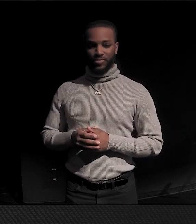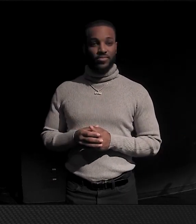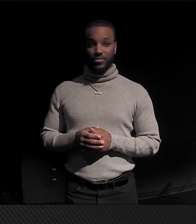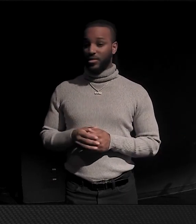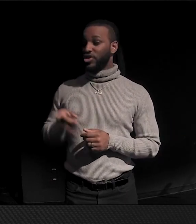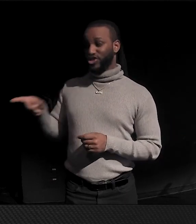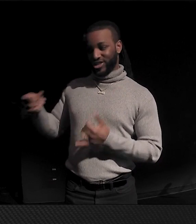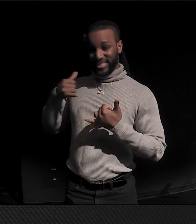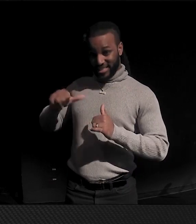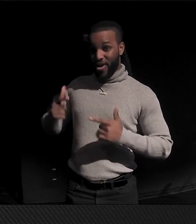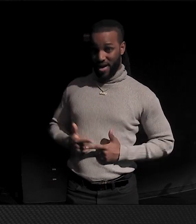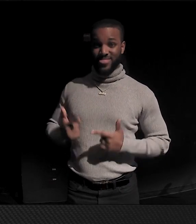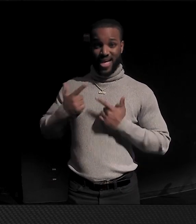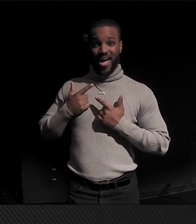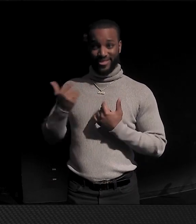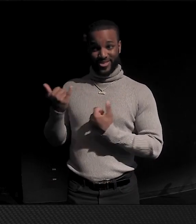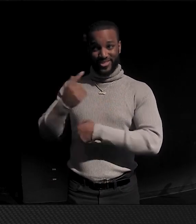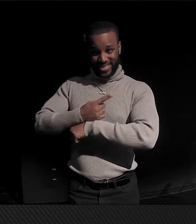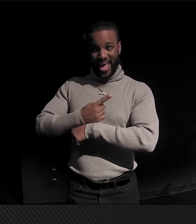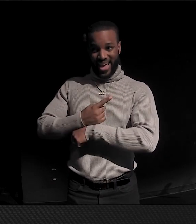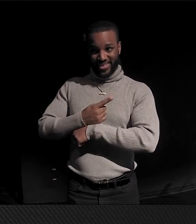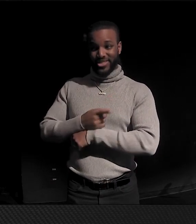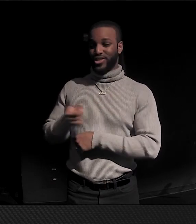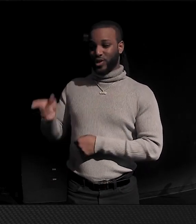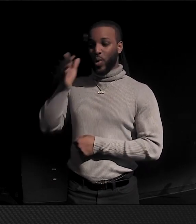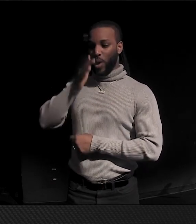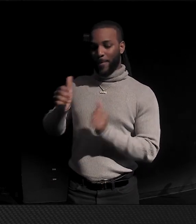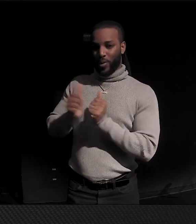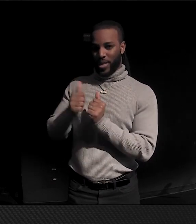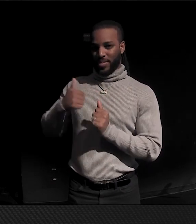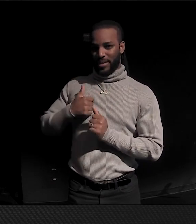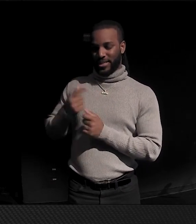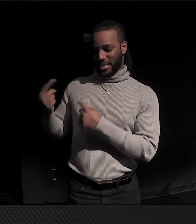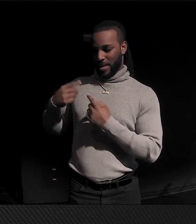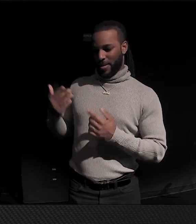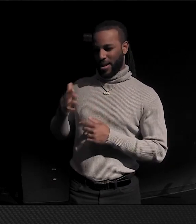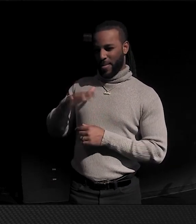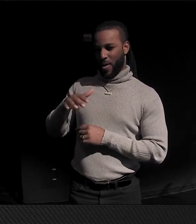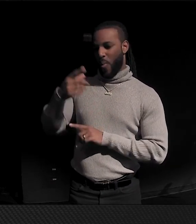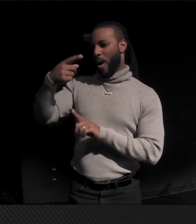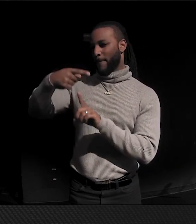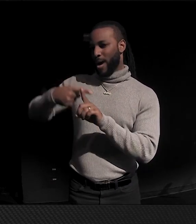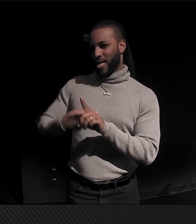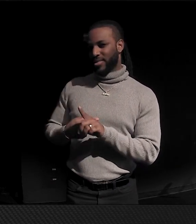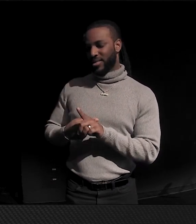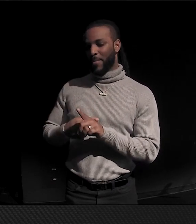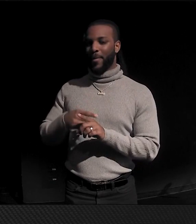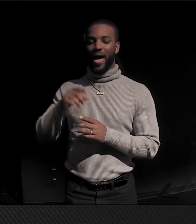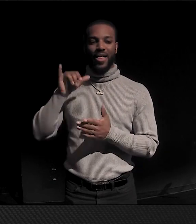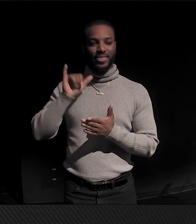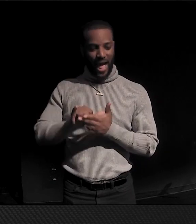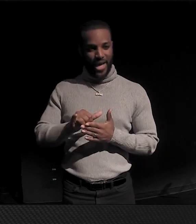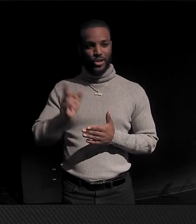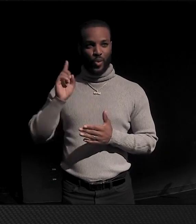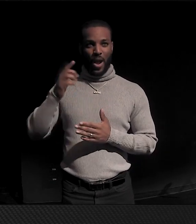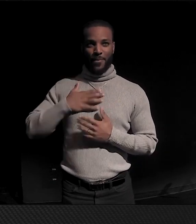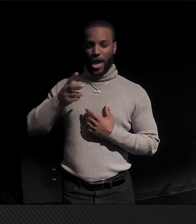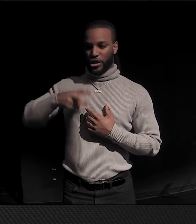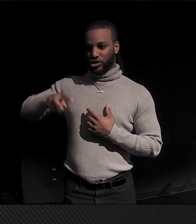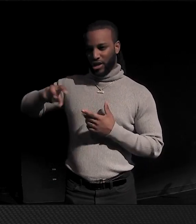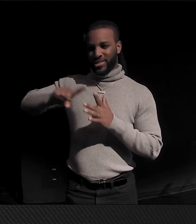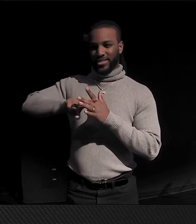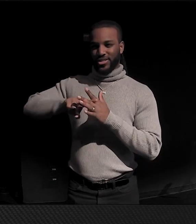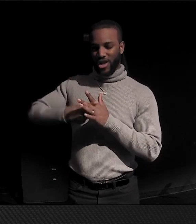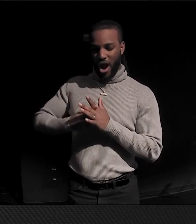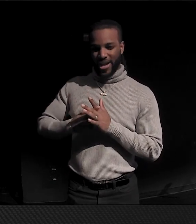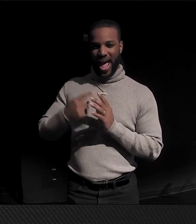She's still alive today. And she's going to be with me in a month. But that's where my journey started.